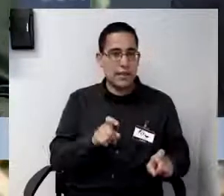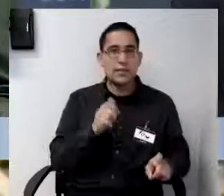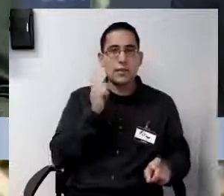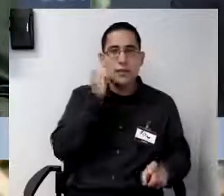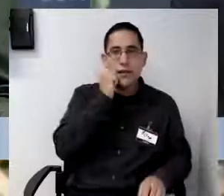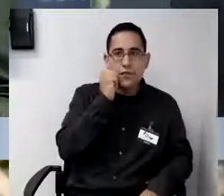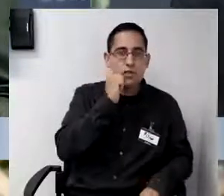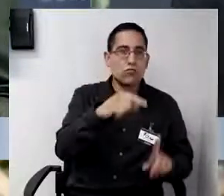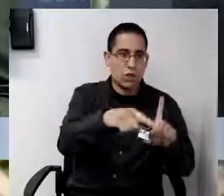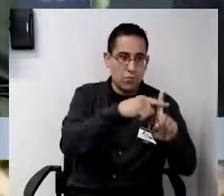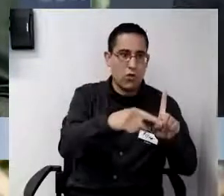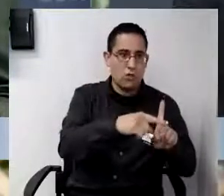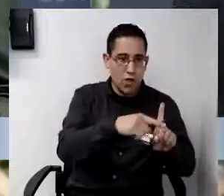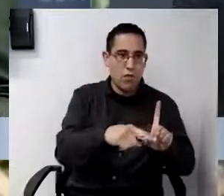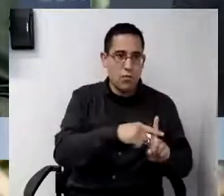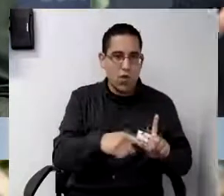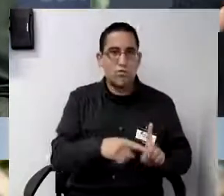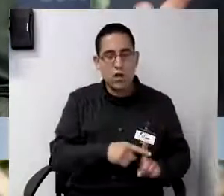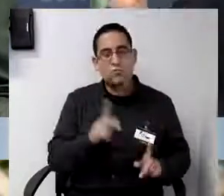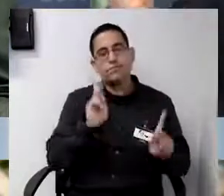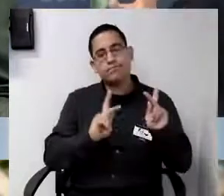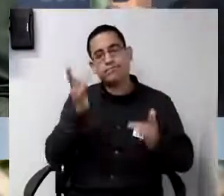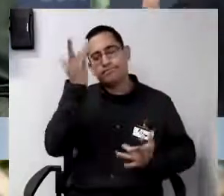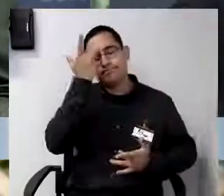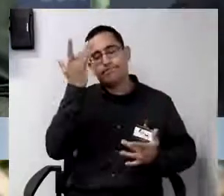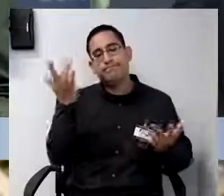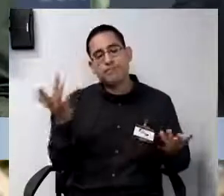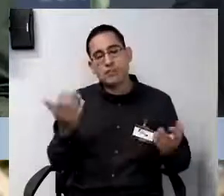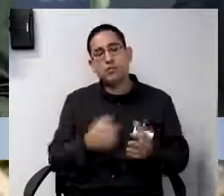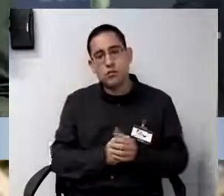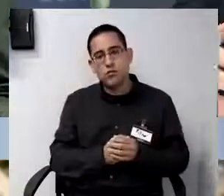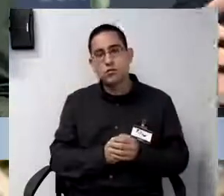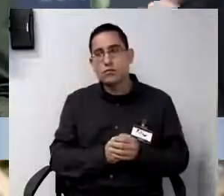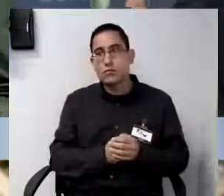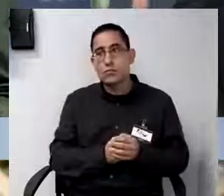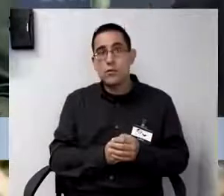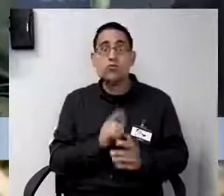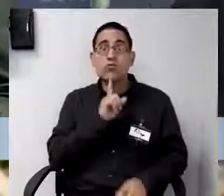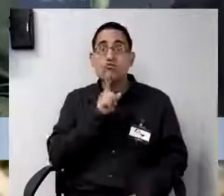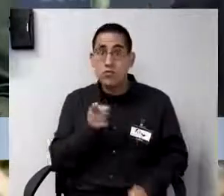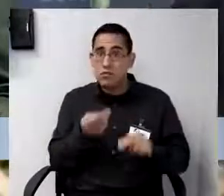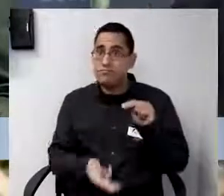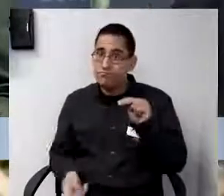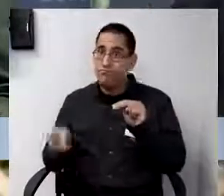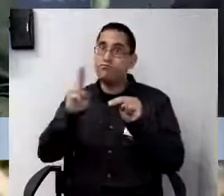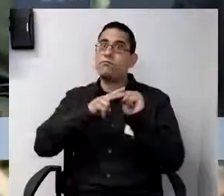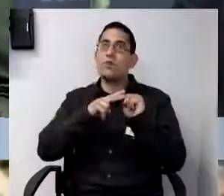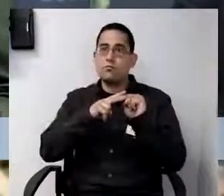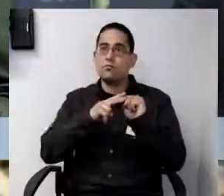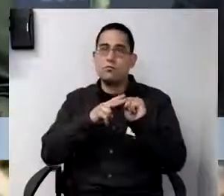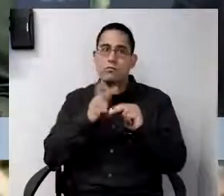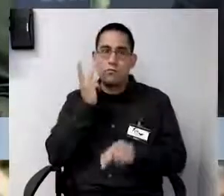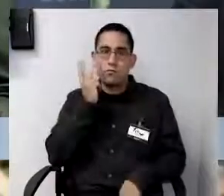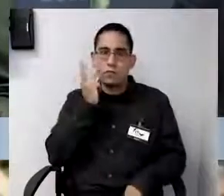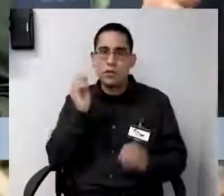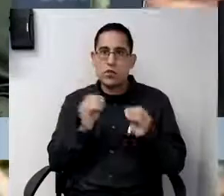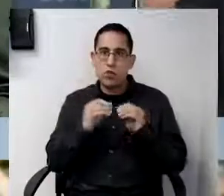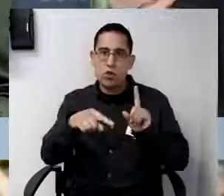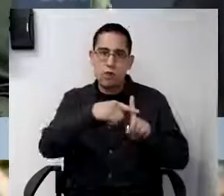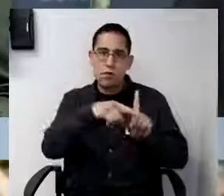positive tests per day in that over that 7-day period. So definitely, we're seeing more positive